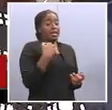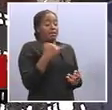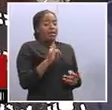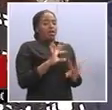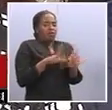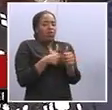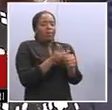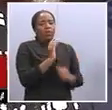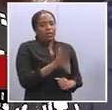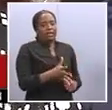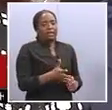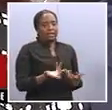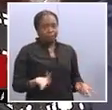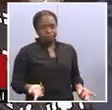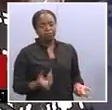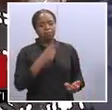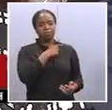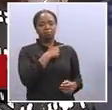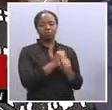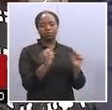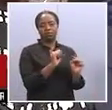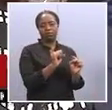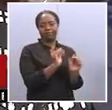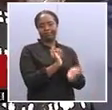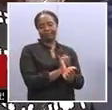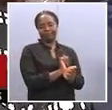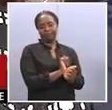up of why this guy was never